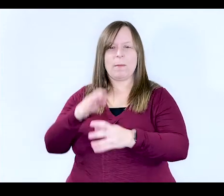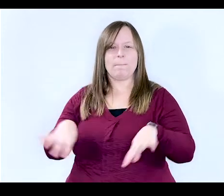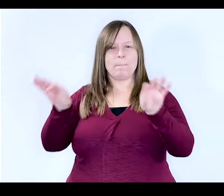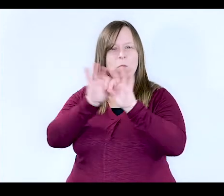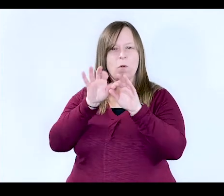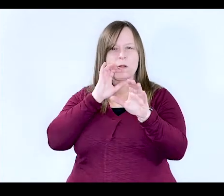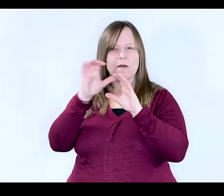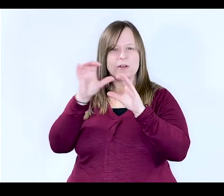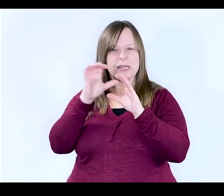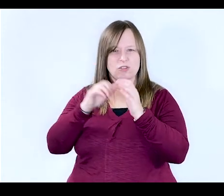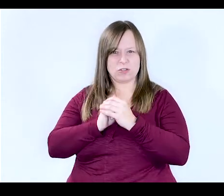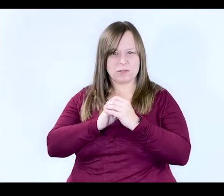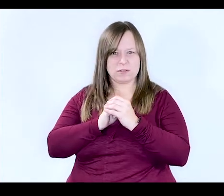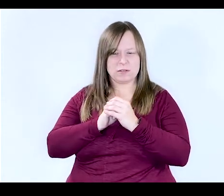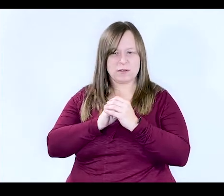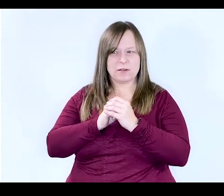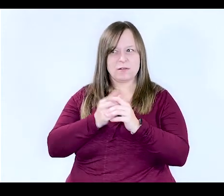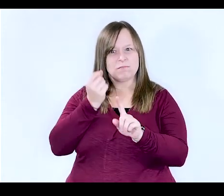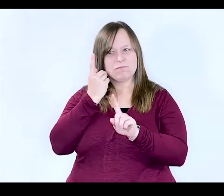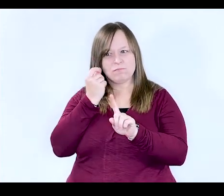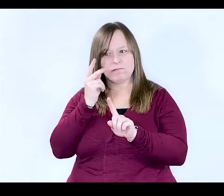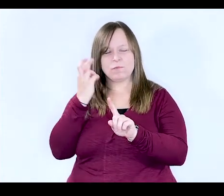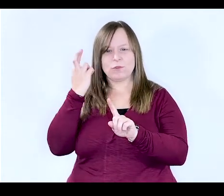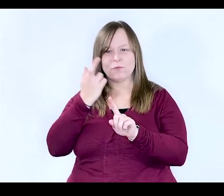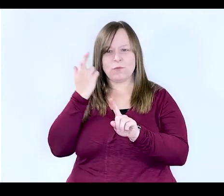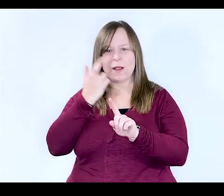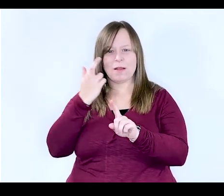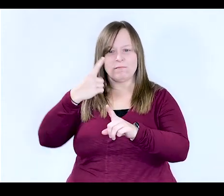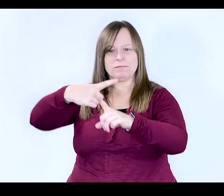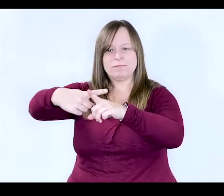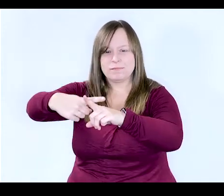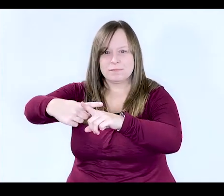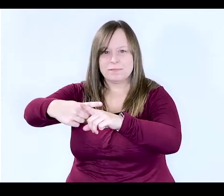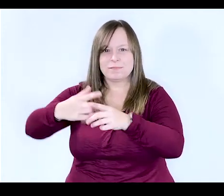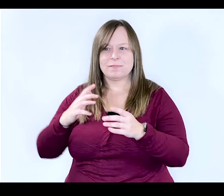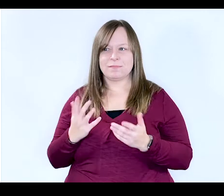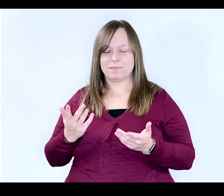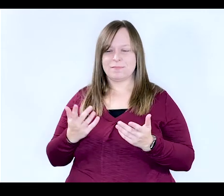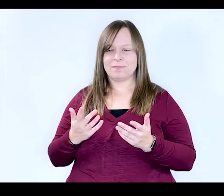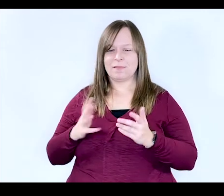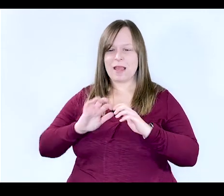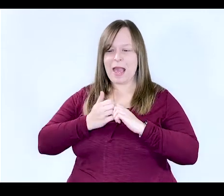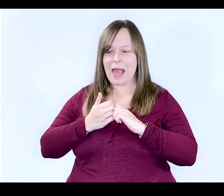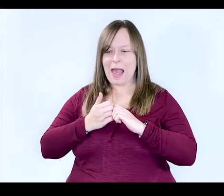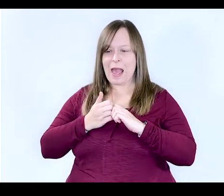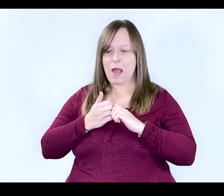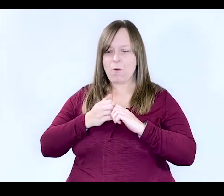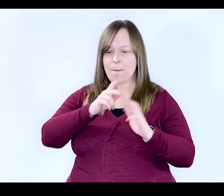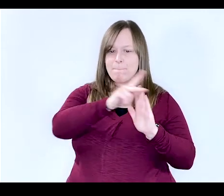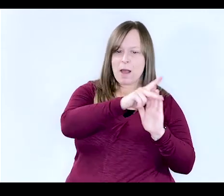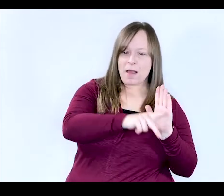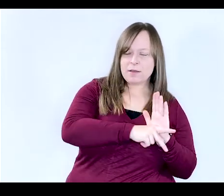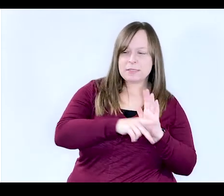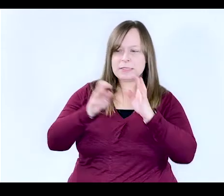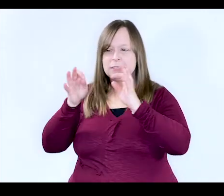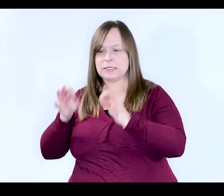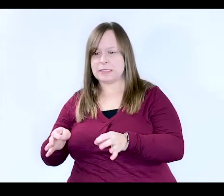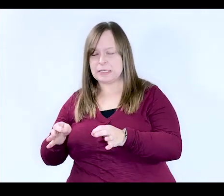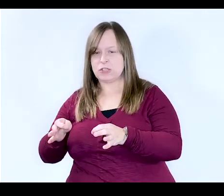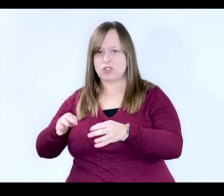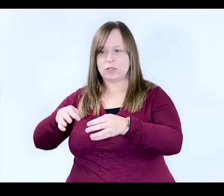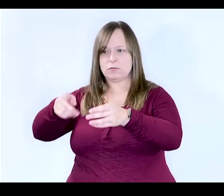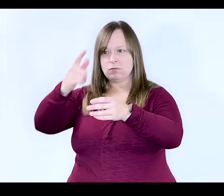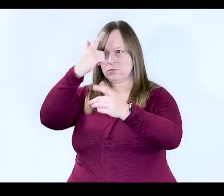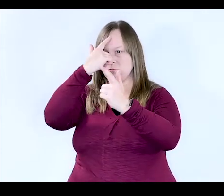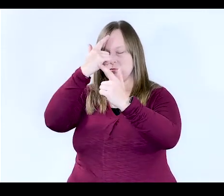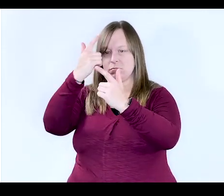conversations, understanding the realities of intersectionality and how, whether it's policy or decisions that